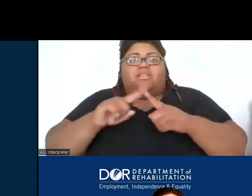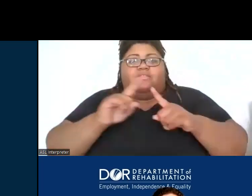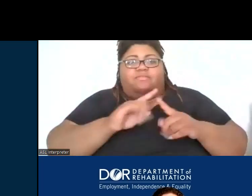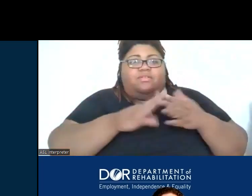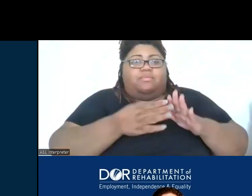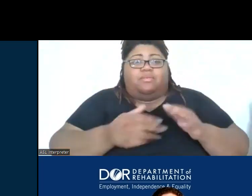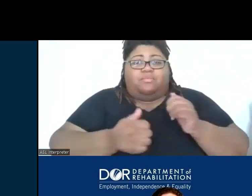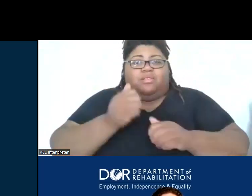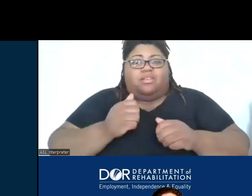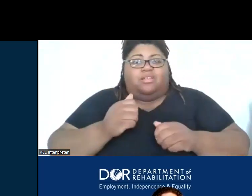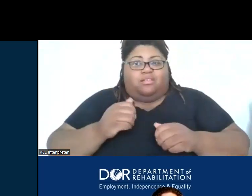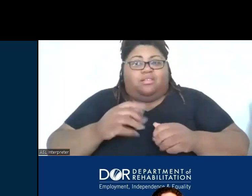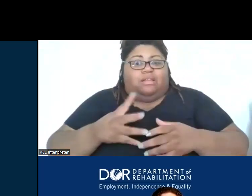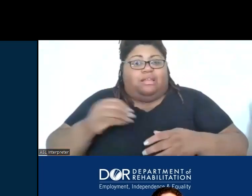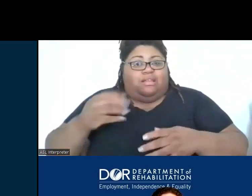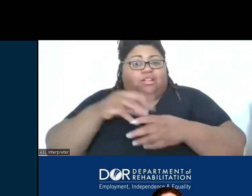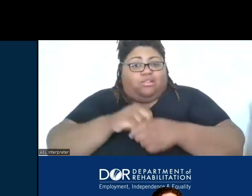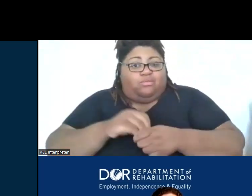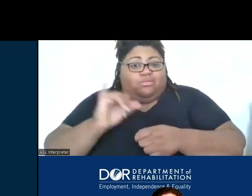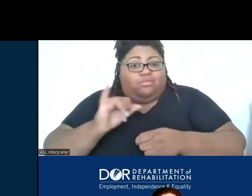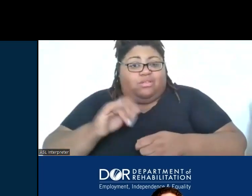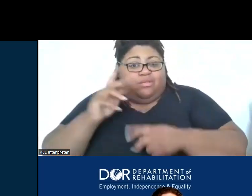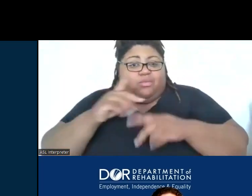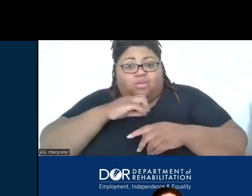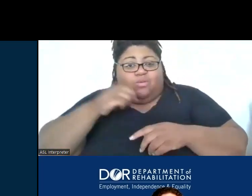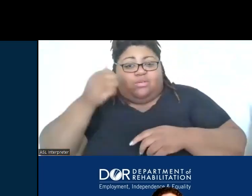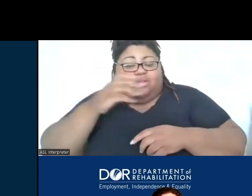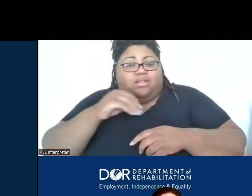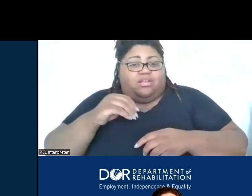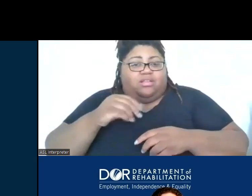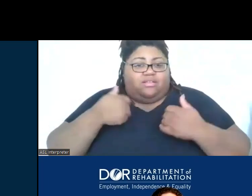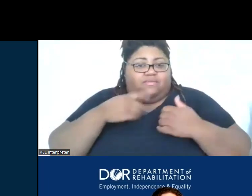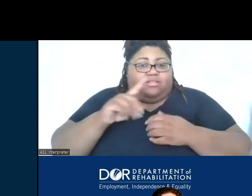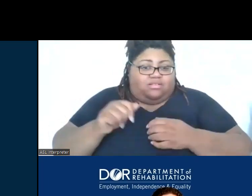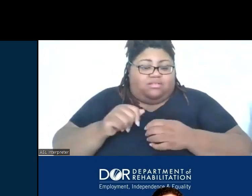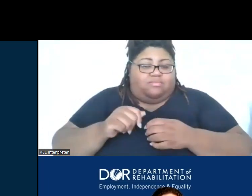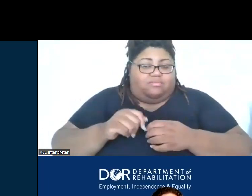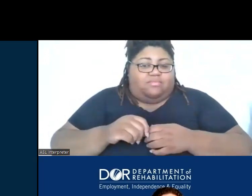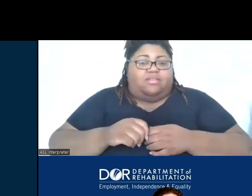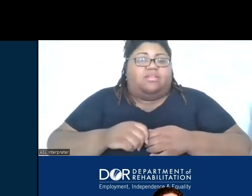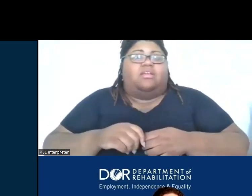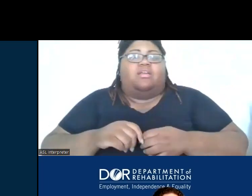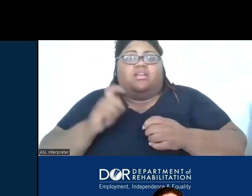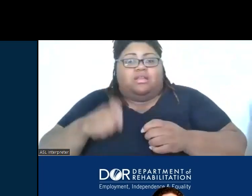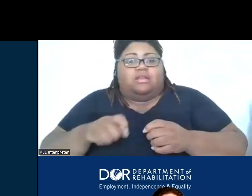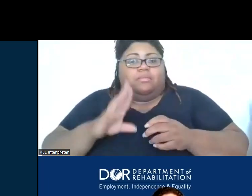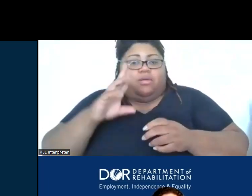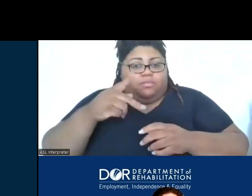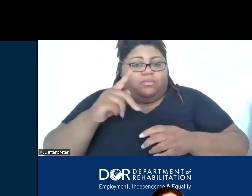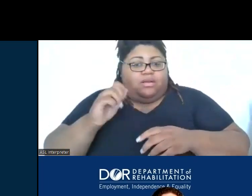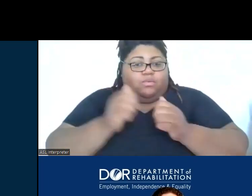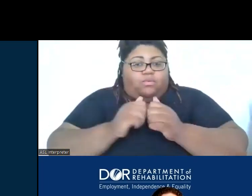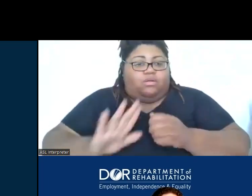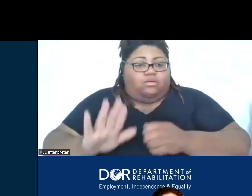with disabilities. And so being up to date on those vaccines is critical, even